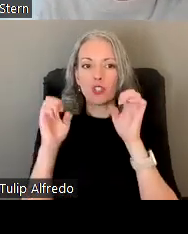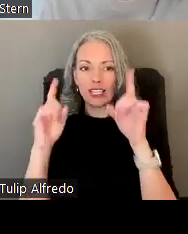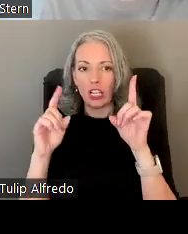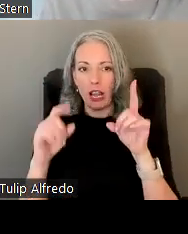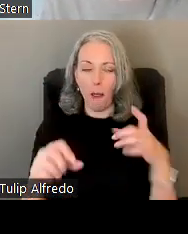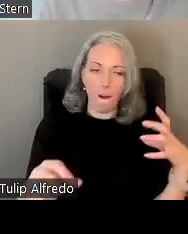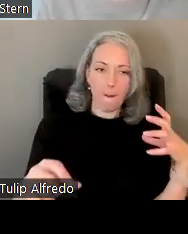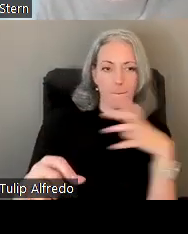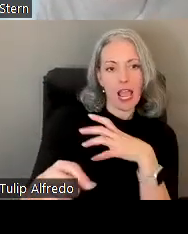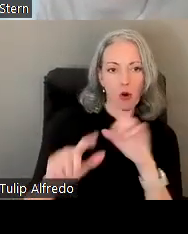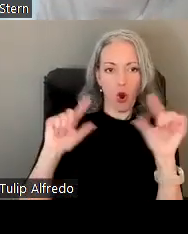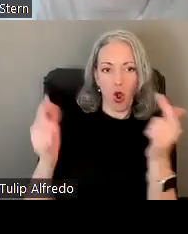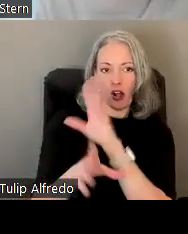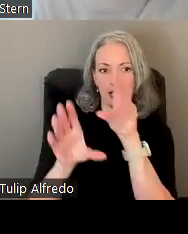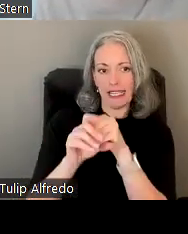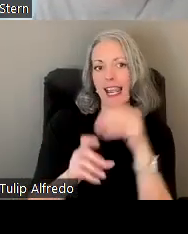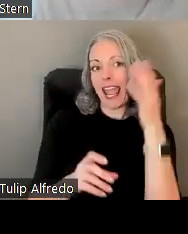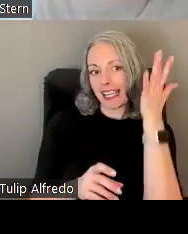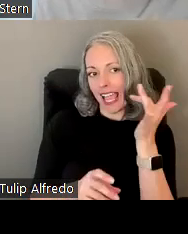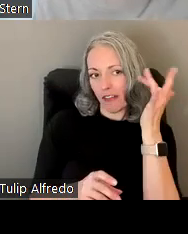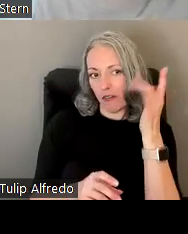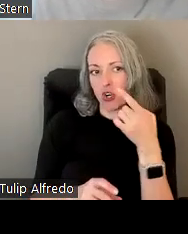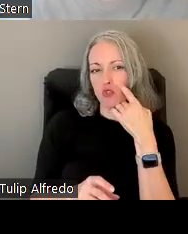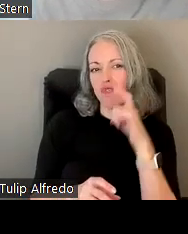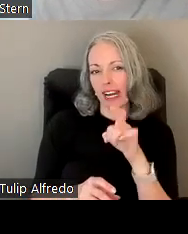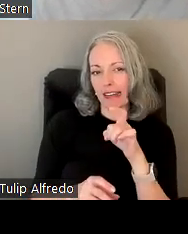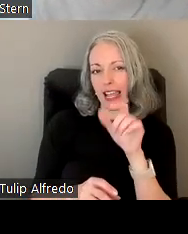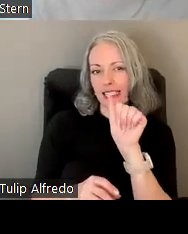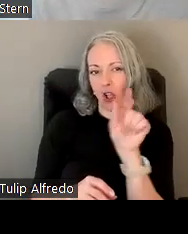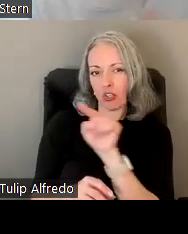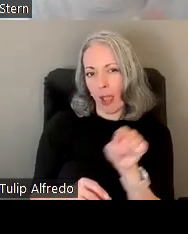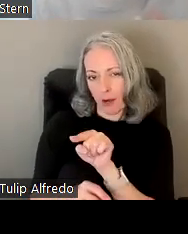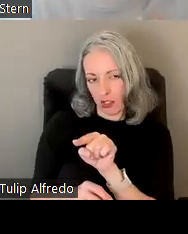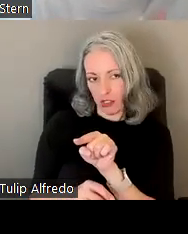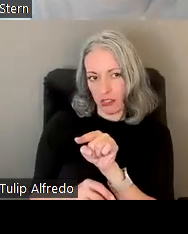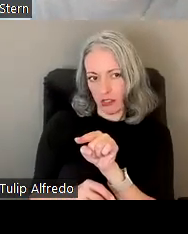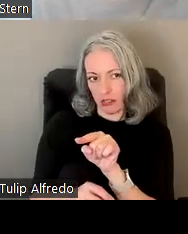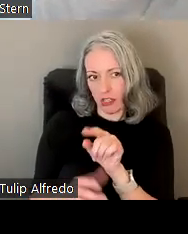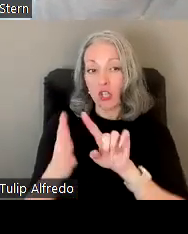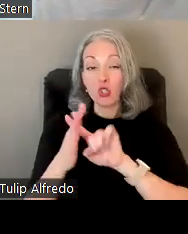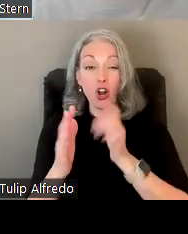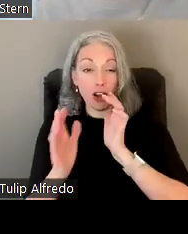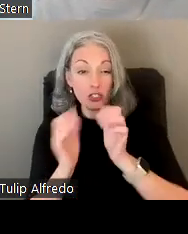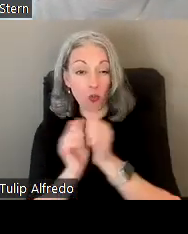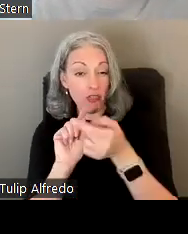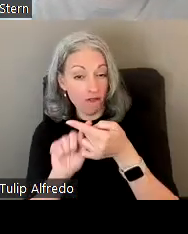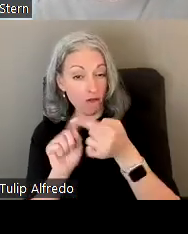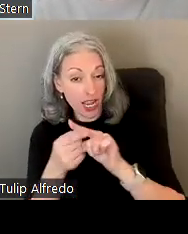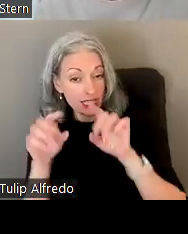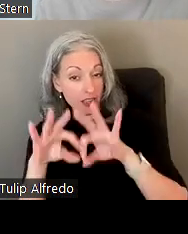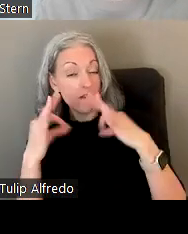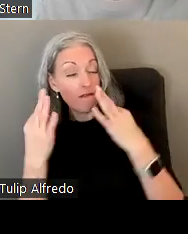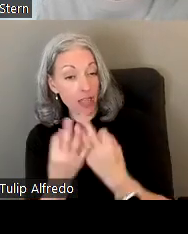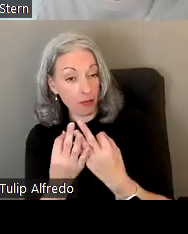all Californians to recognize the signs of Alzheimer's disease, start a conversation with friends, loved ones, or a healthcare